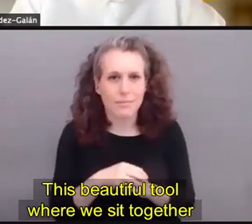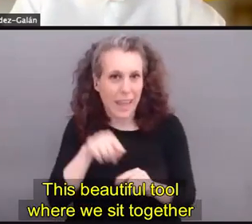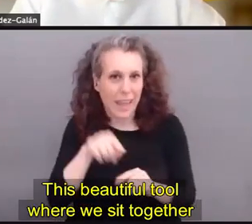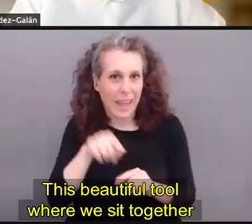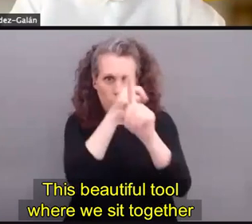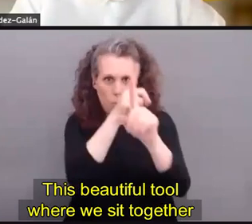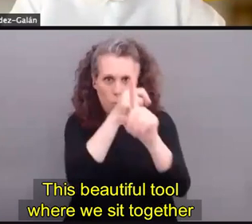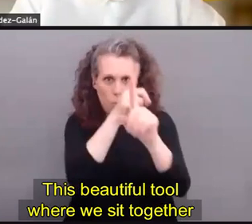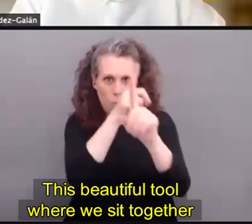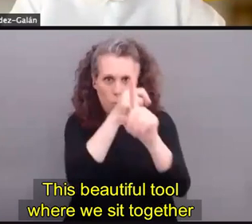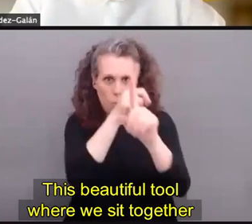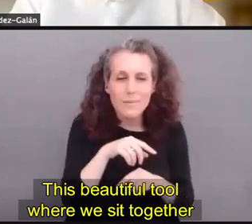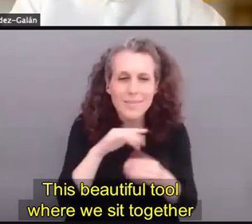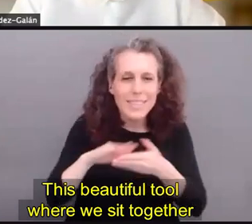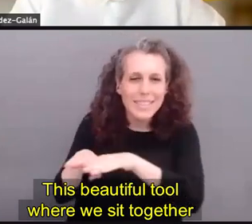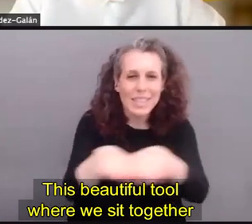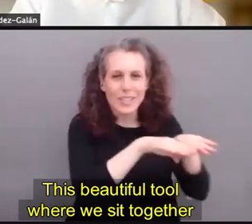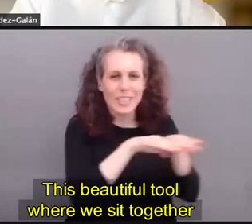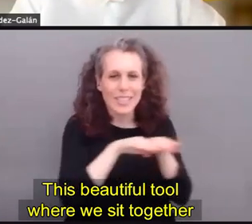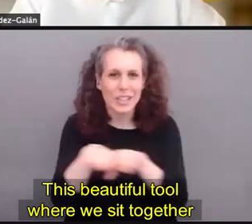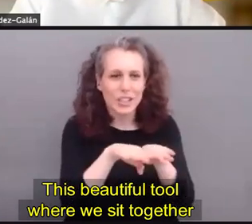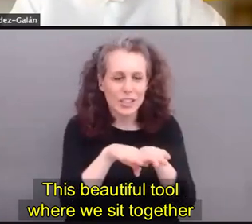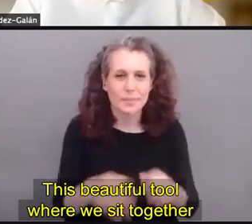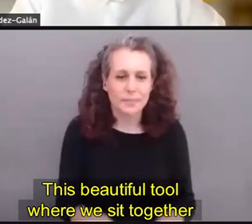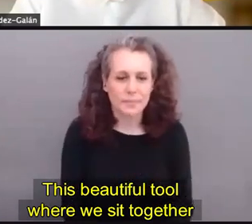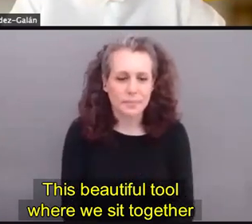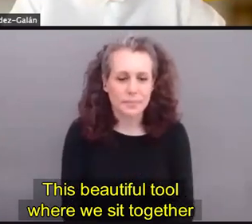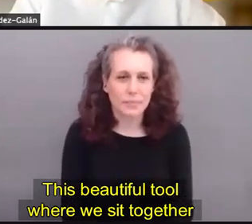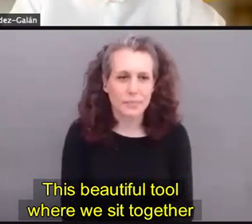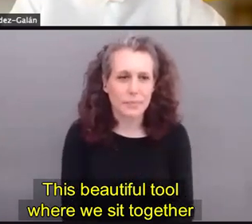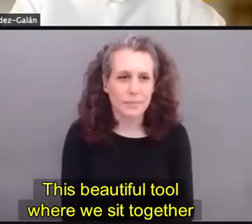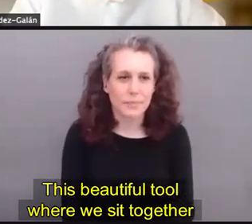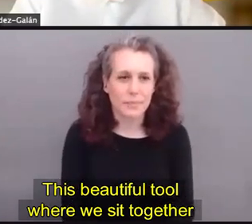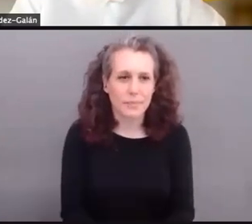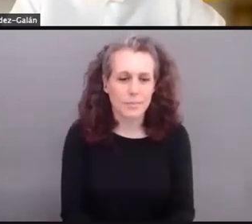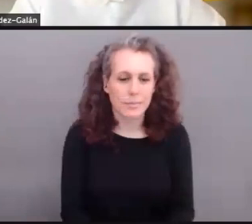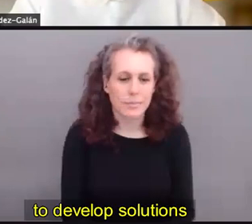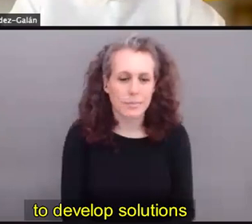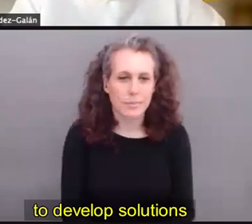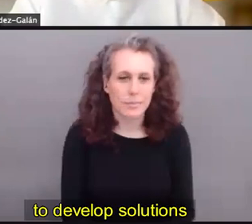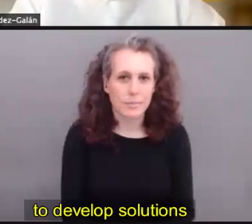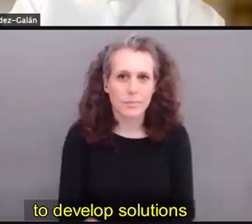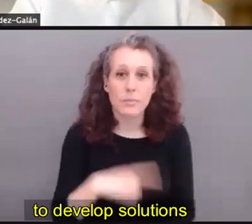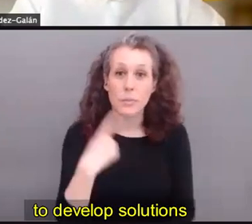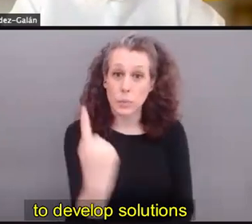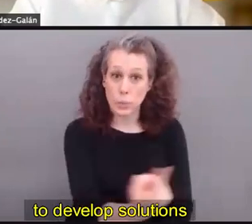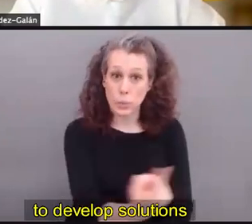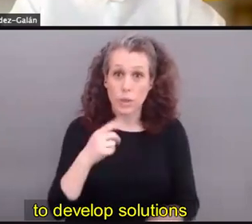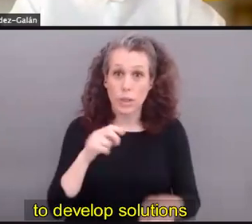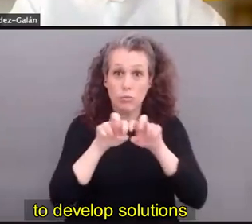This beautiful tool where we sit together to